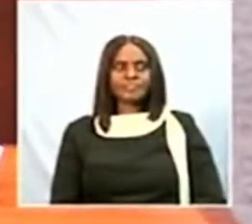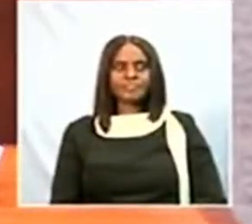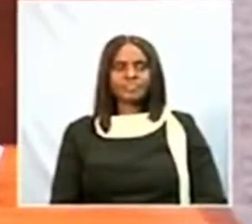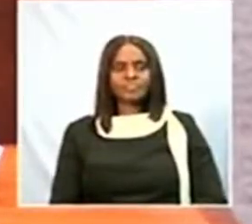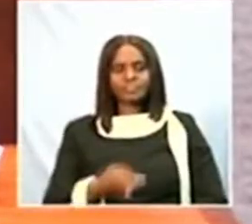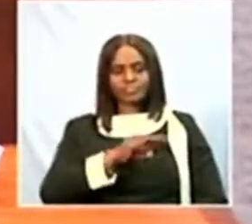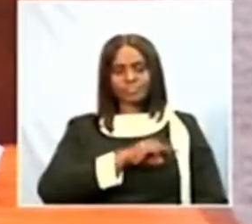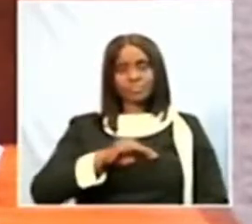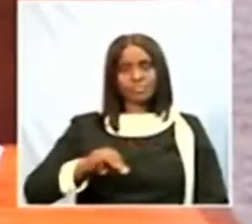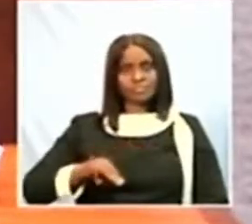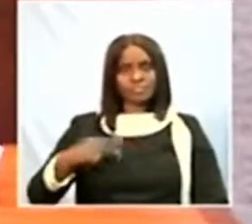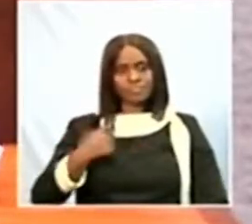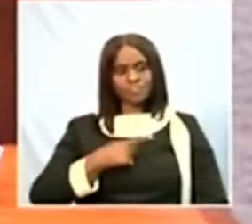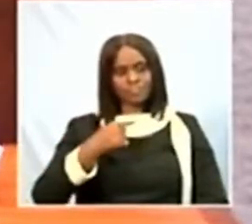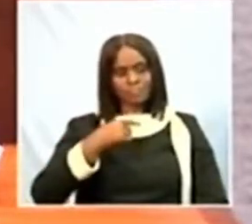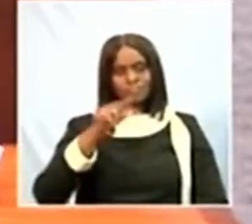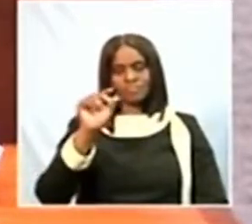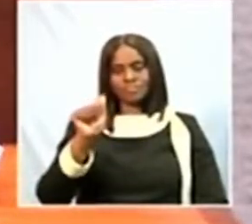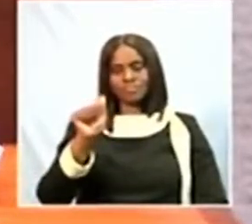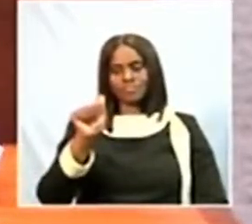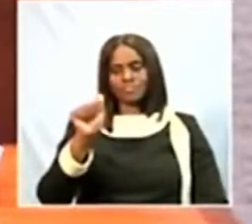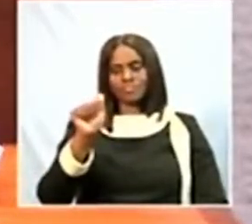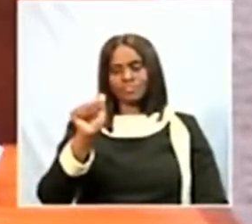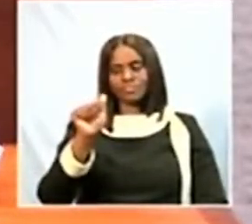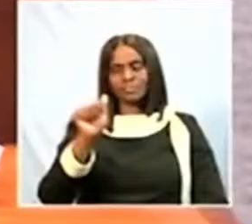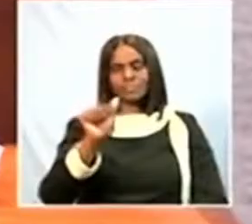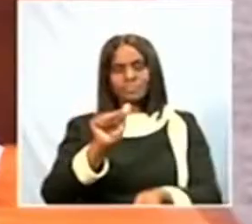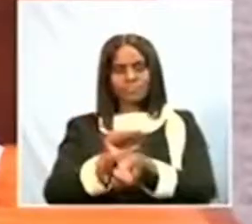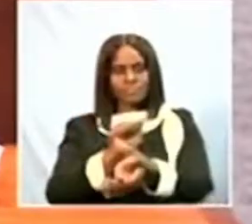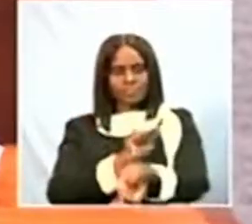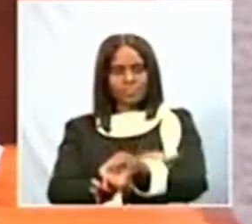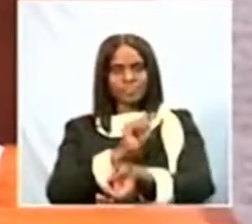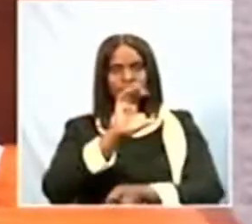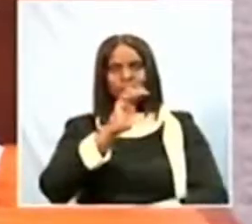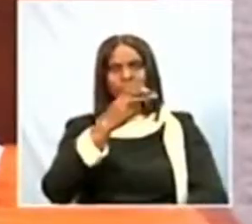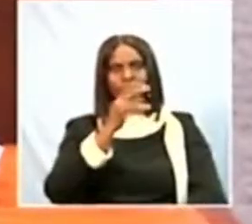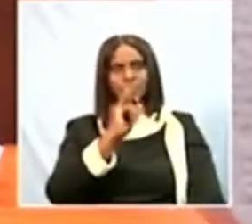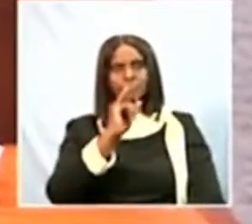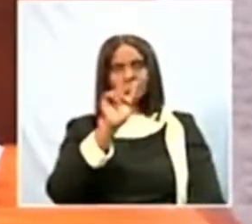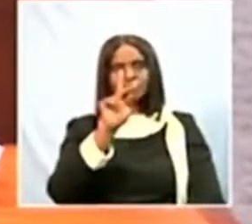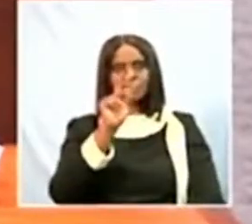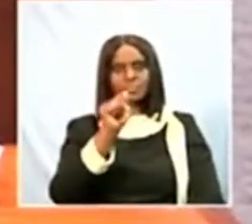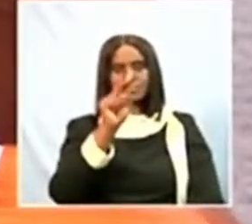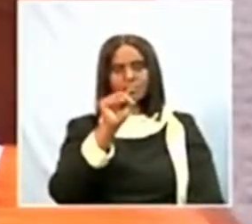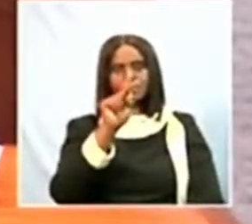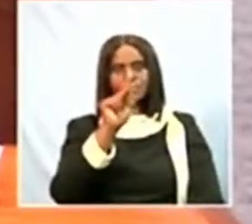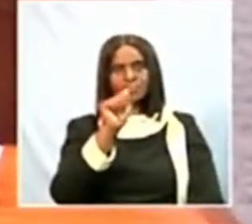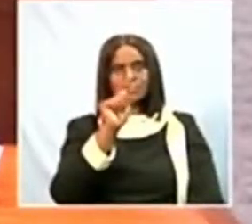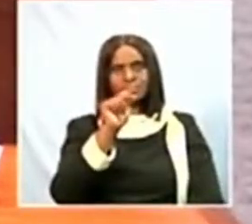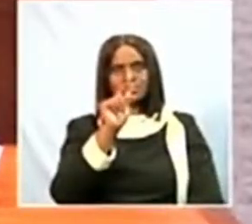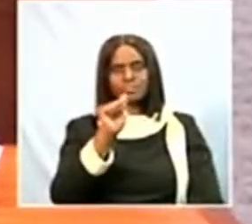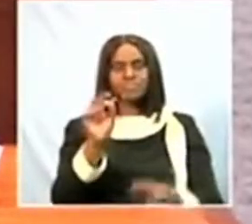Honorable member, Astrida Kamwale, Chikankata constituency.